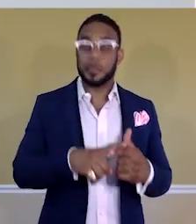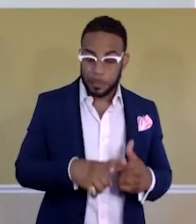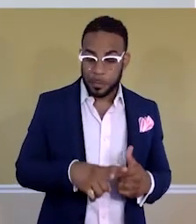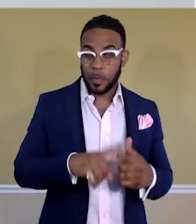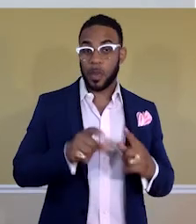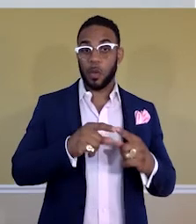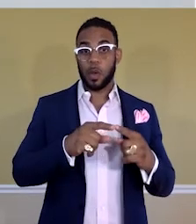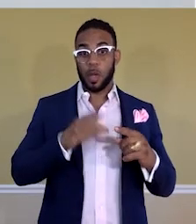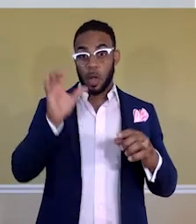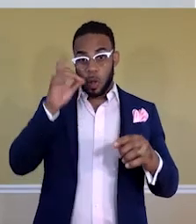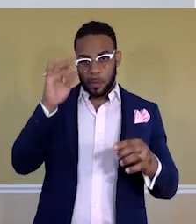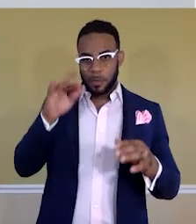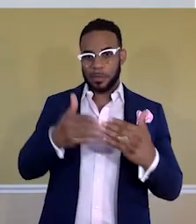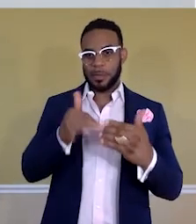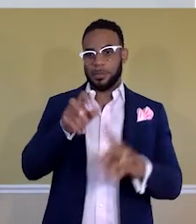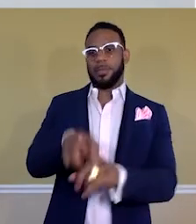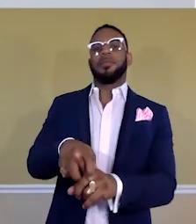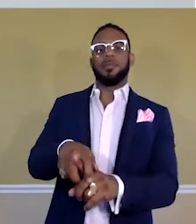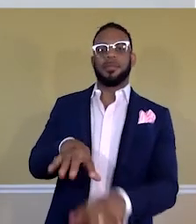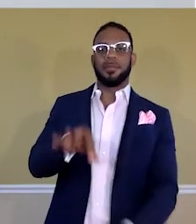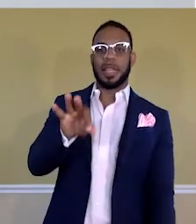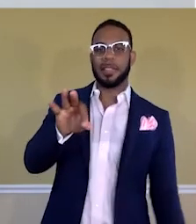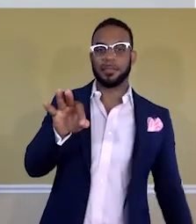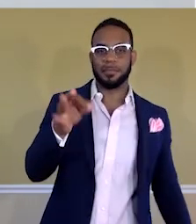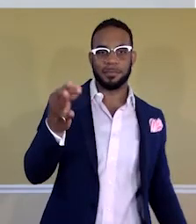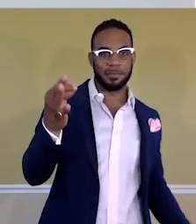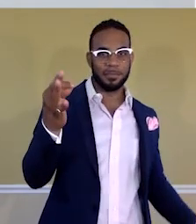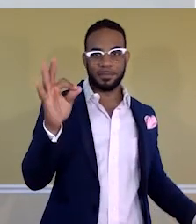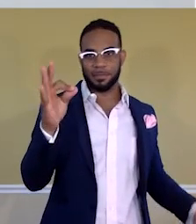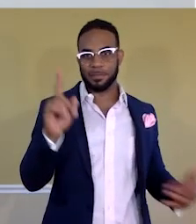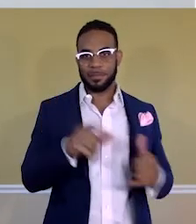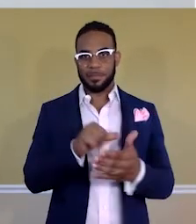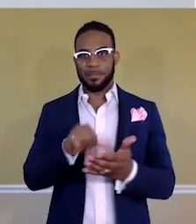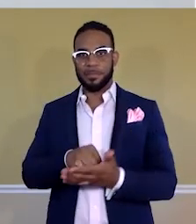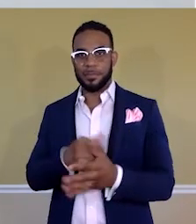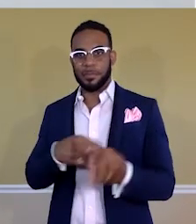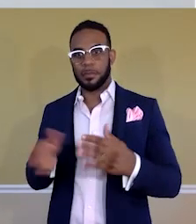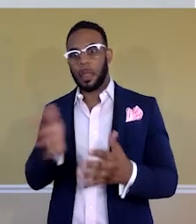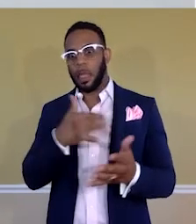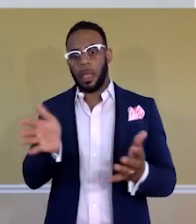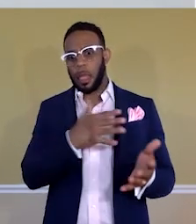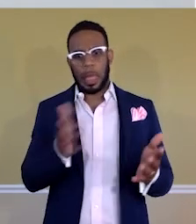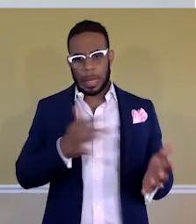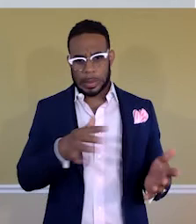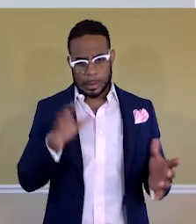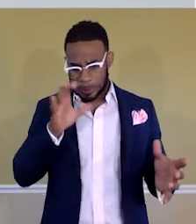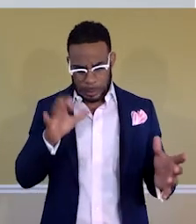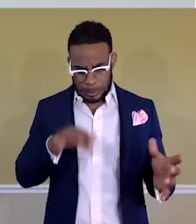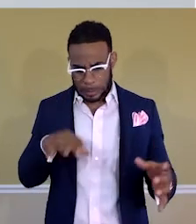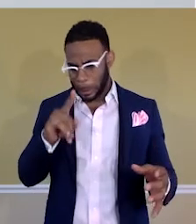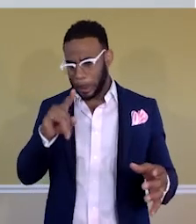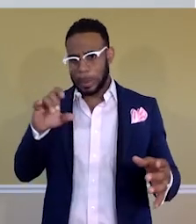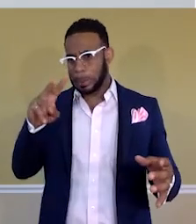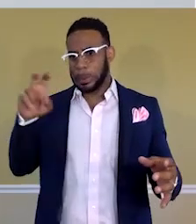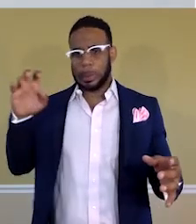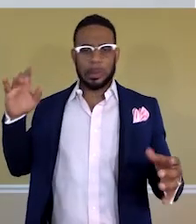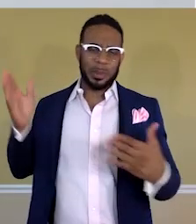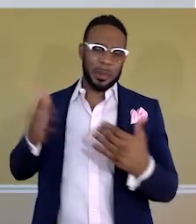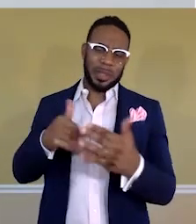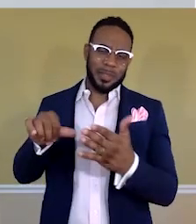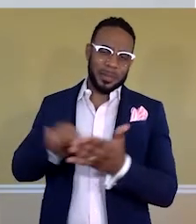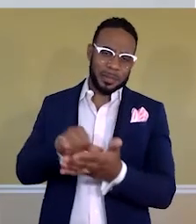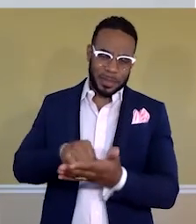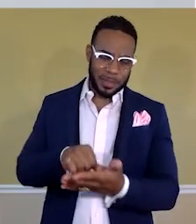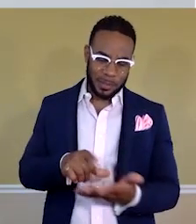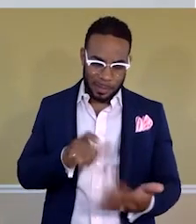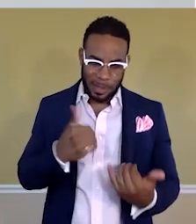when you go looking for it, you can just come here onto the first page instead of flipping through, you know, the 100, 200, whatever number